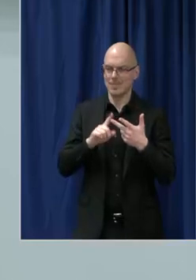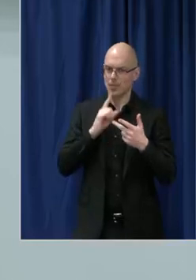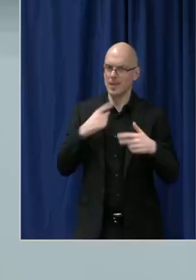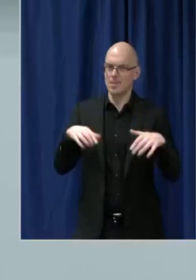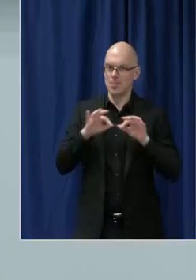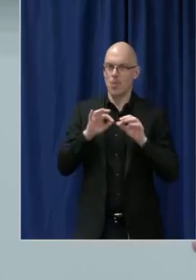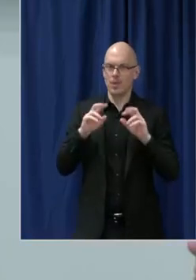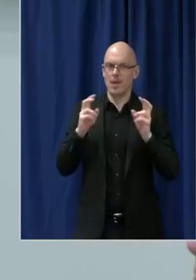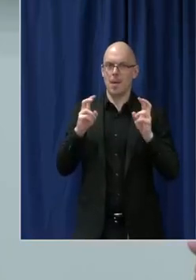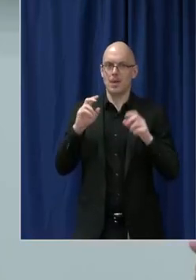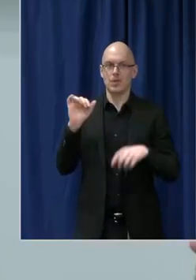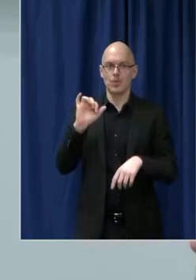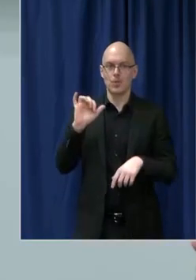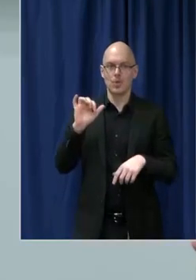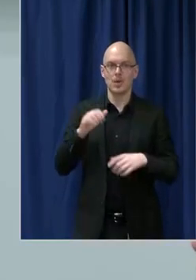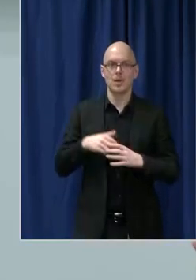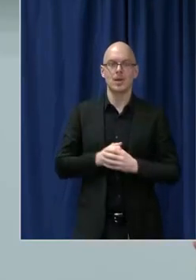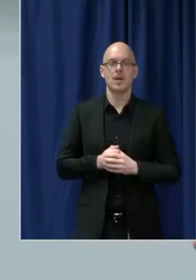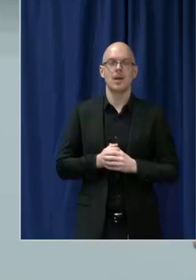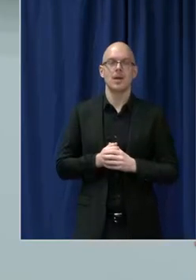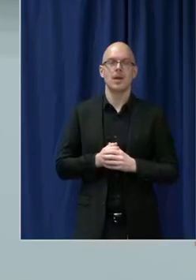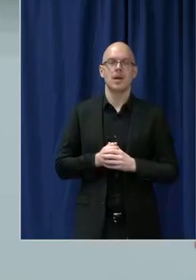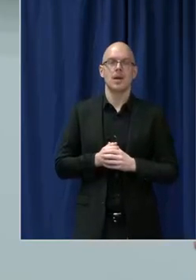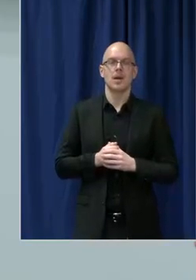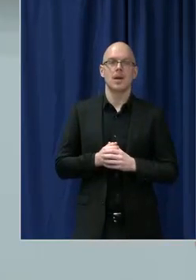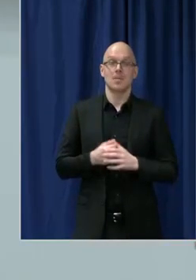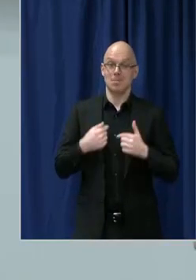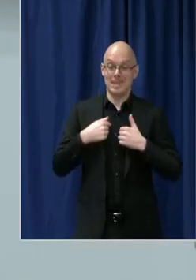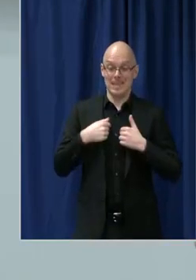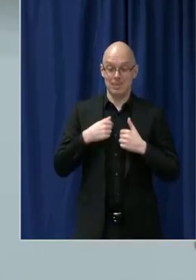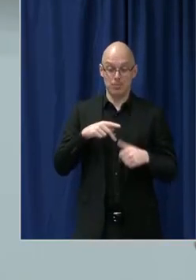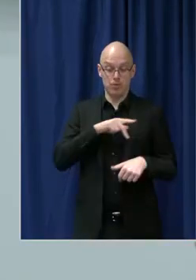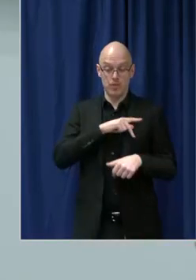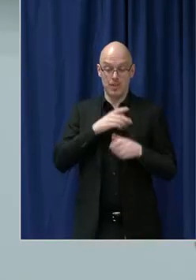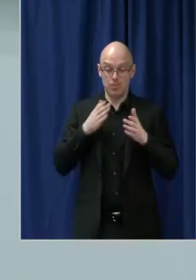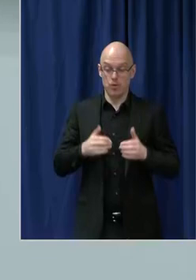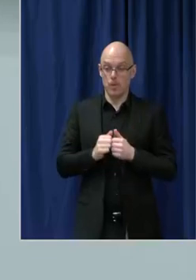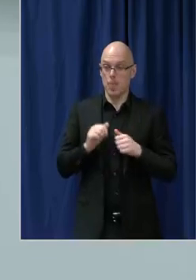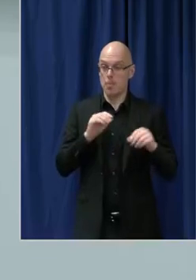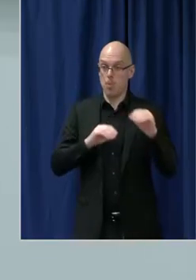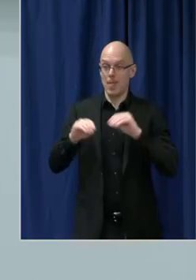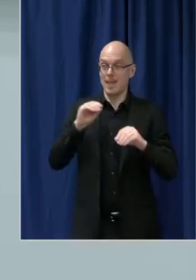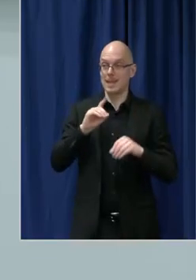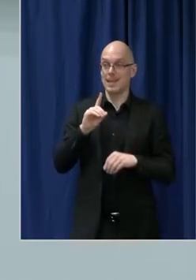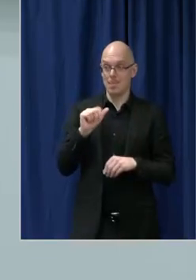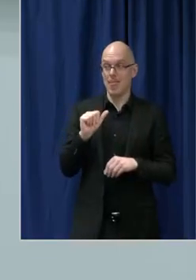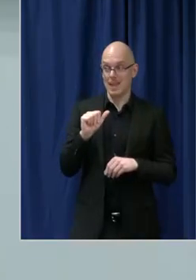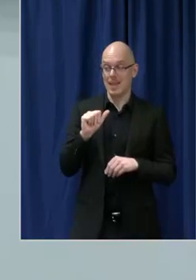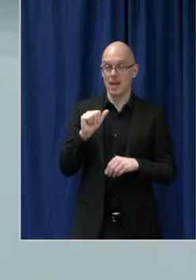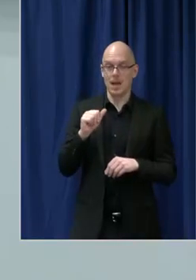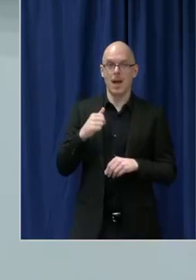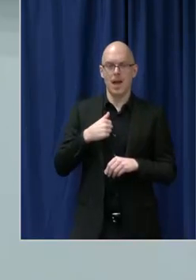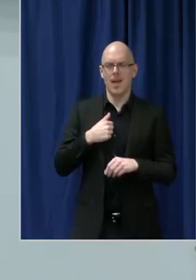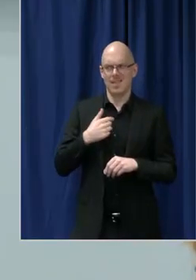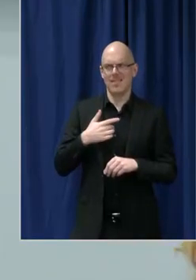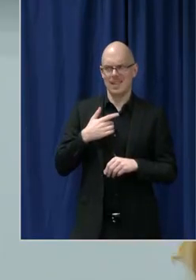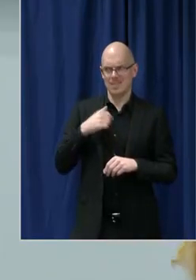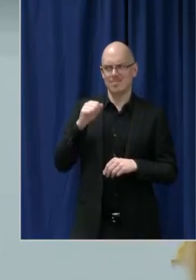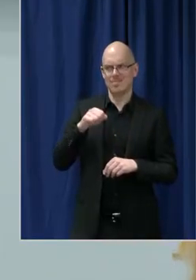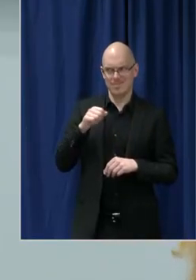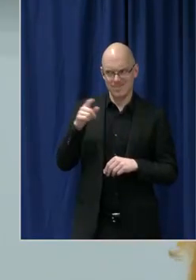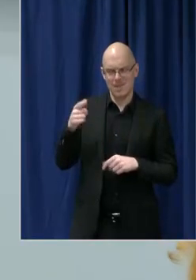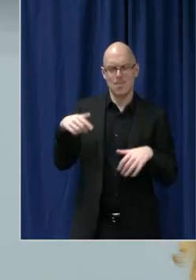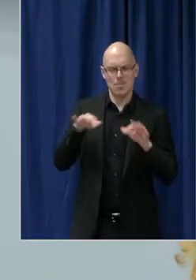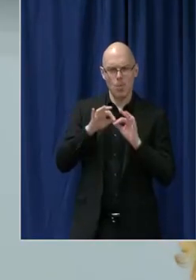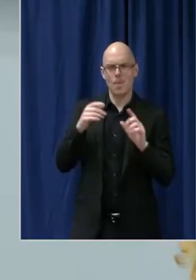As a person with mobility disability myself, I think this is extremely important and something